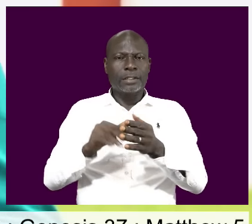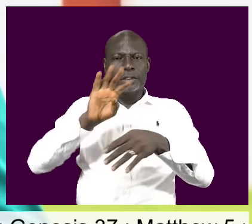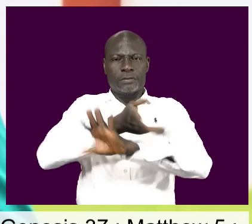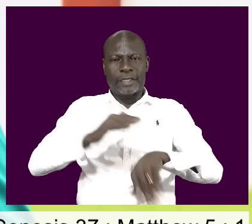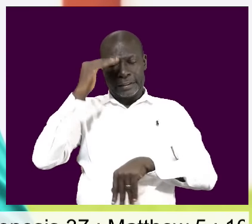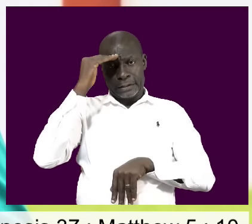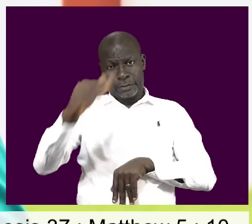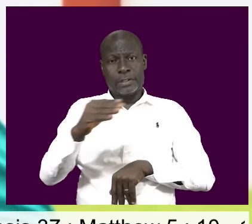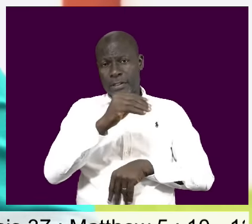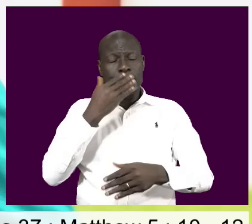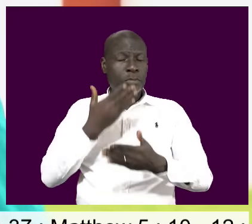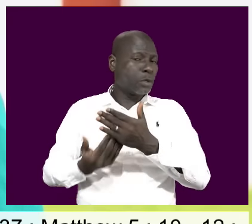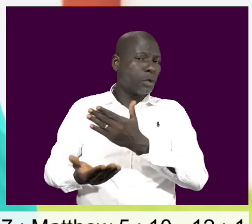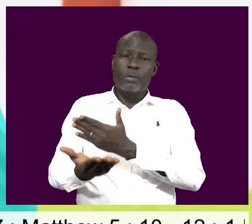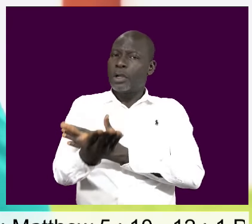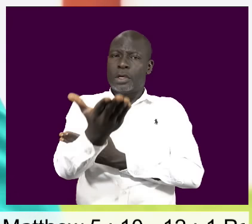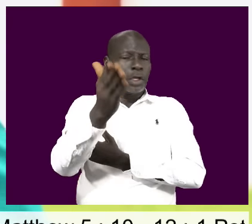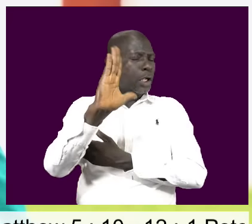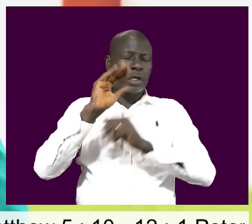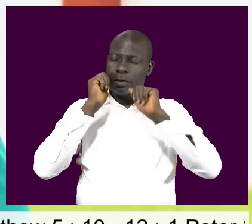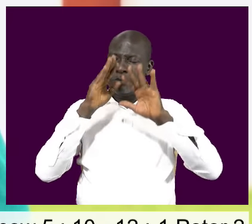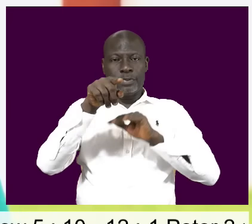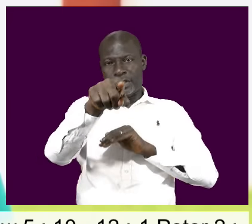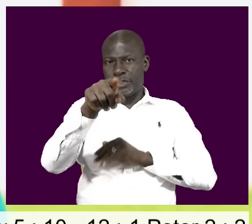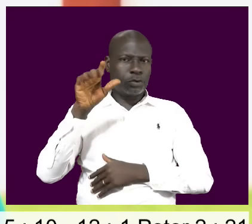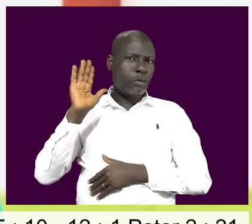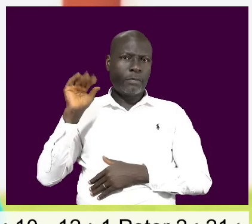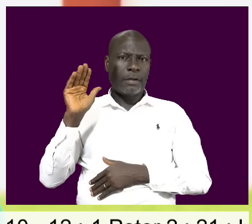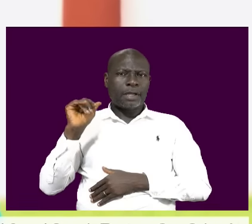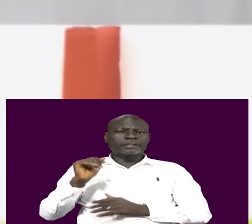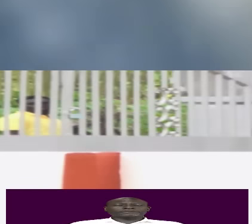Christ salute you, and good morning. God richly bless you.